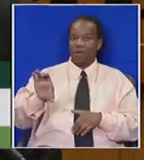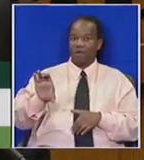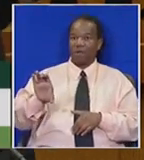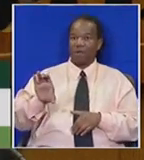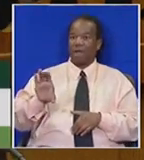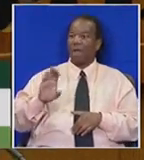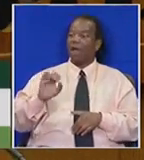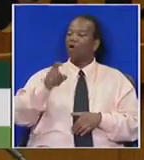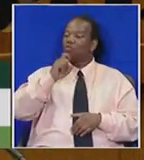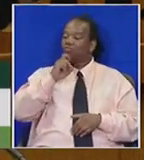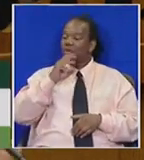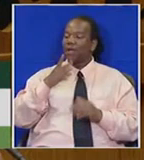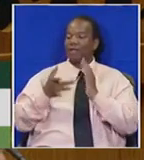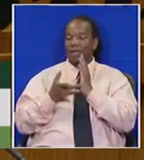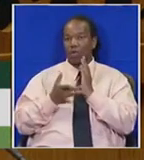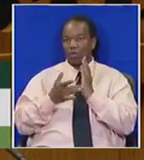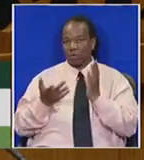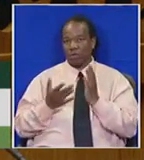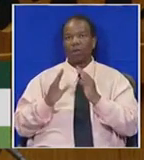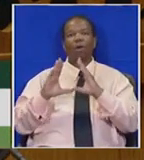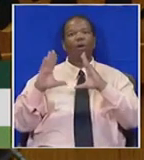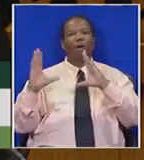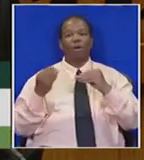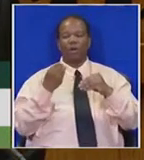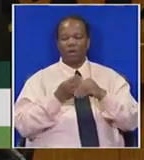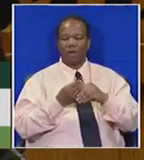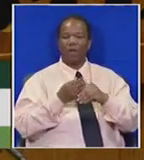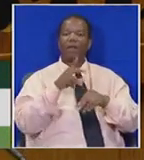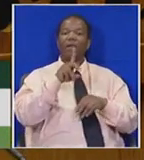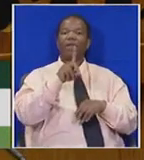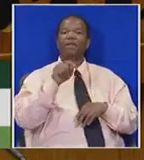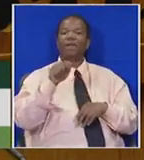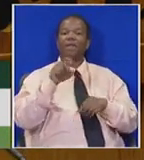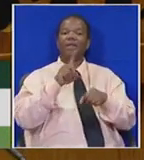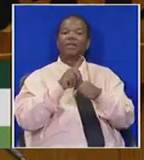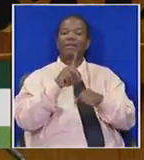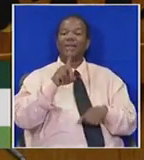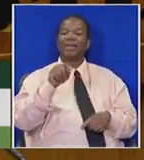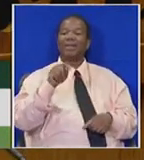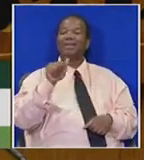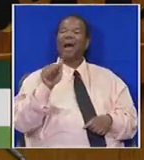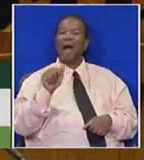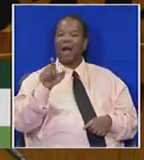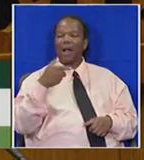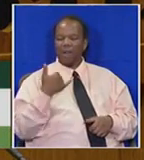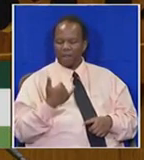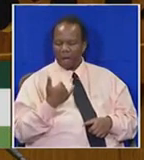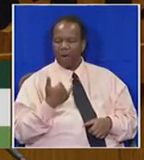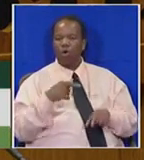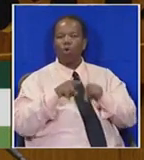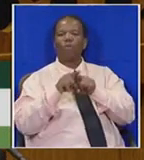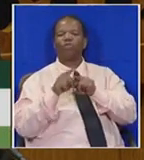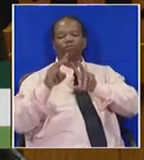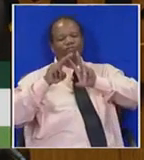in these new technologies. And we'll bring down the cost of data through the competition market inquiry into data